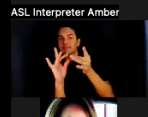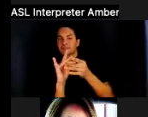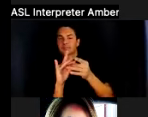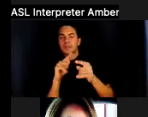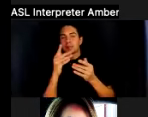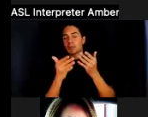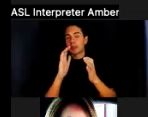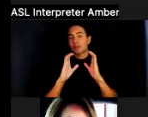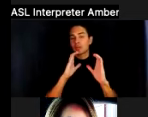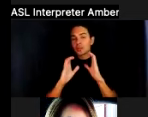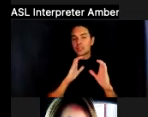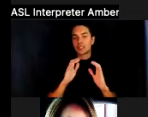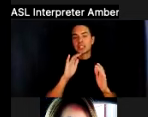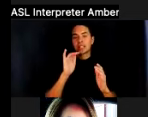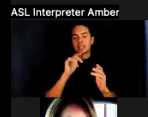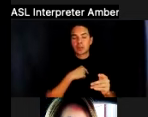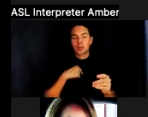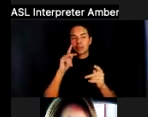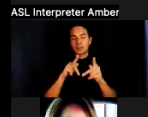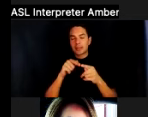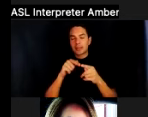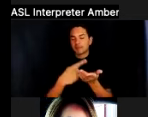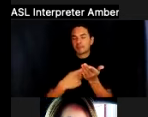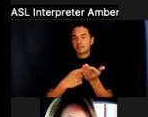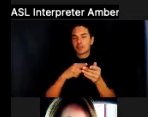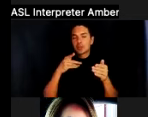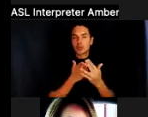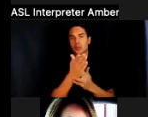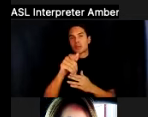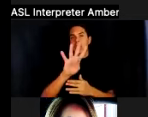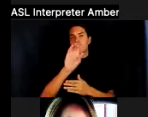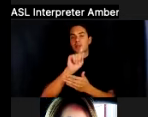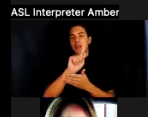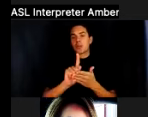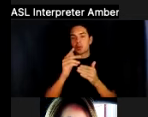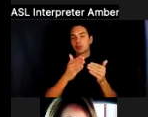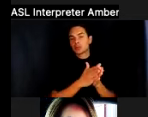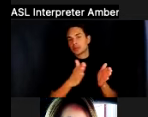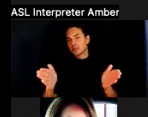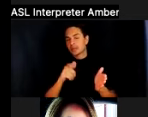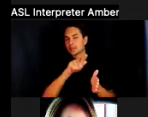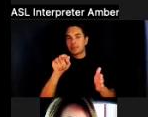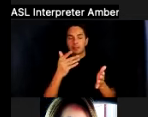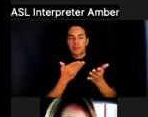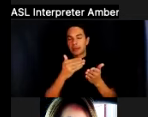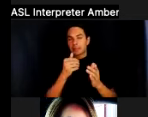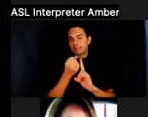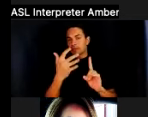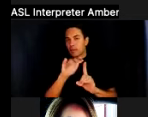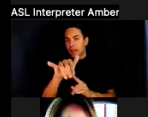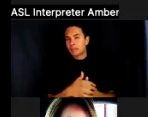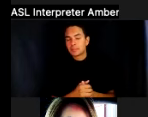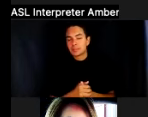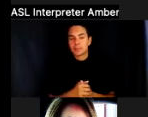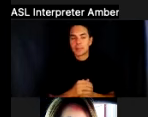can connect on too as we move through the 40 hour. Maybe there's other space for that also. Yeah, I see